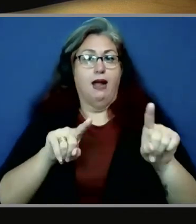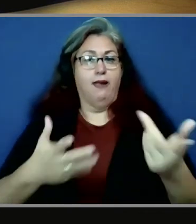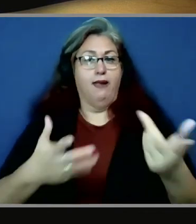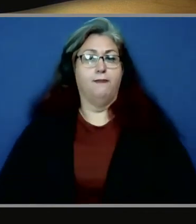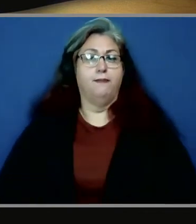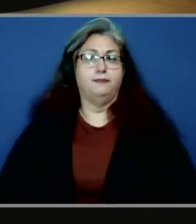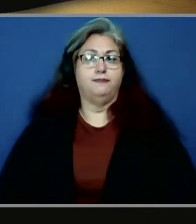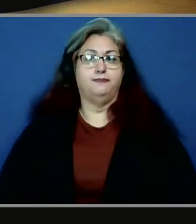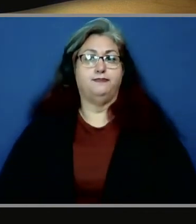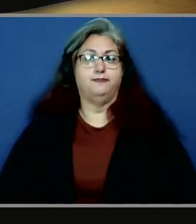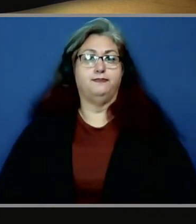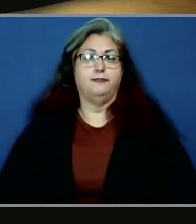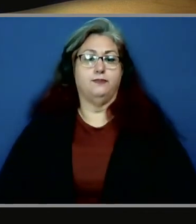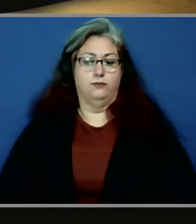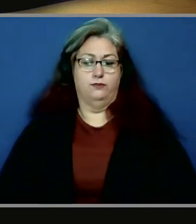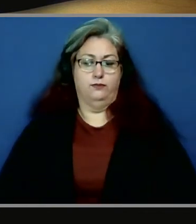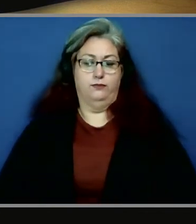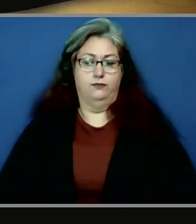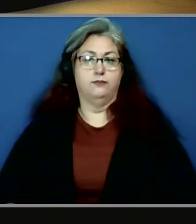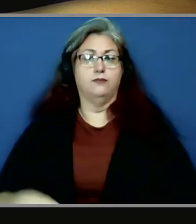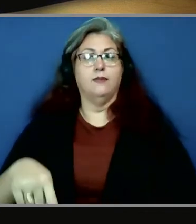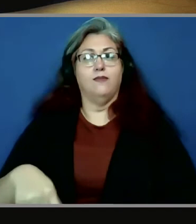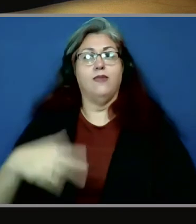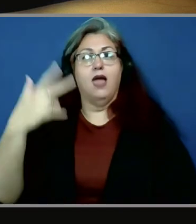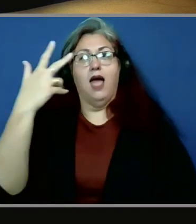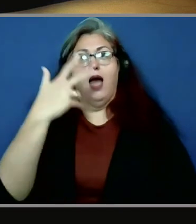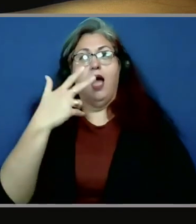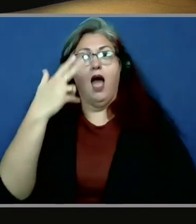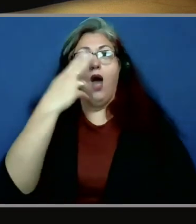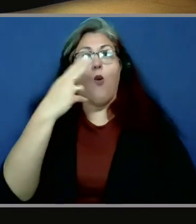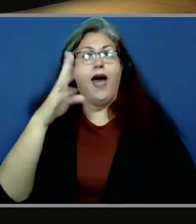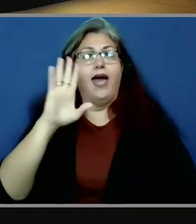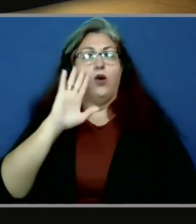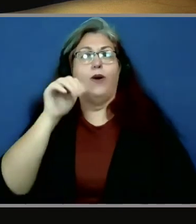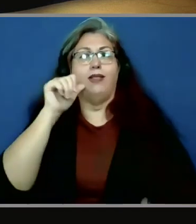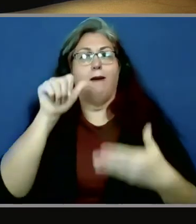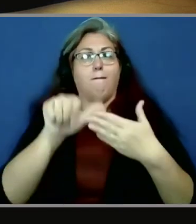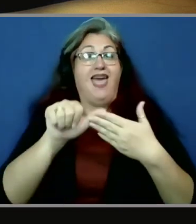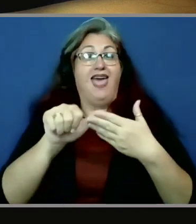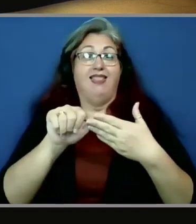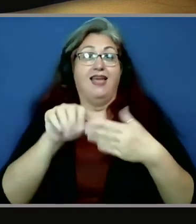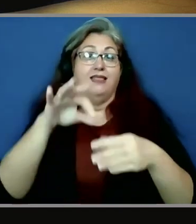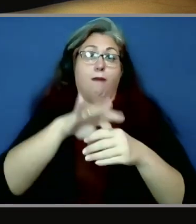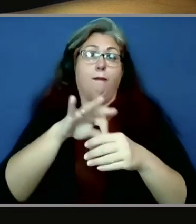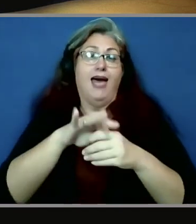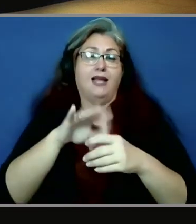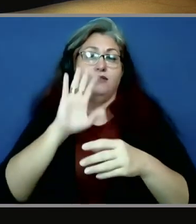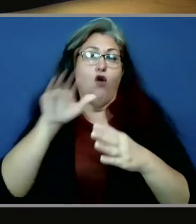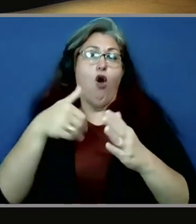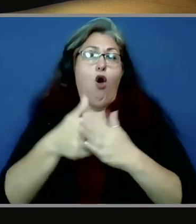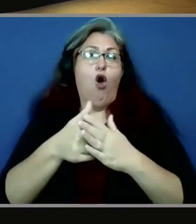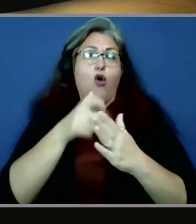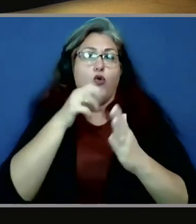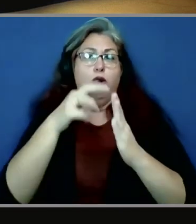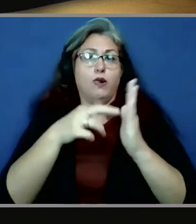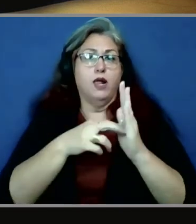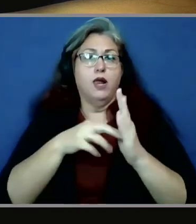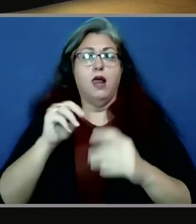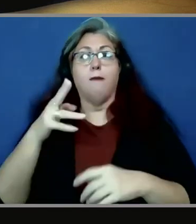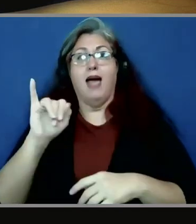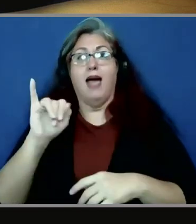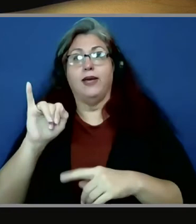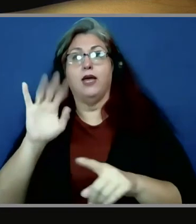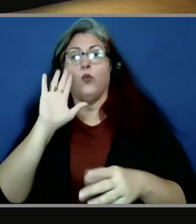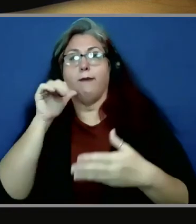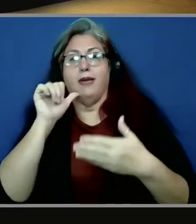questions. Hawaii is mailing ballots to every registered voter. Maui County ballots are being